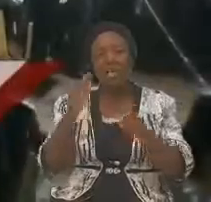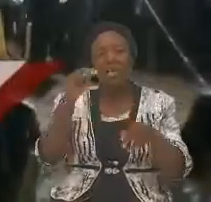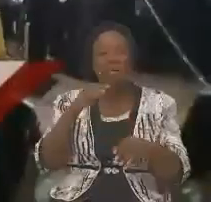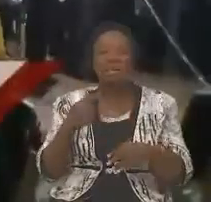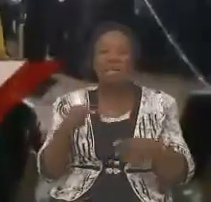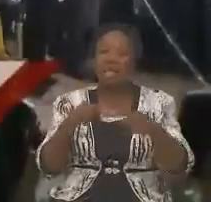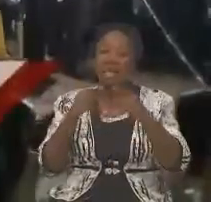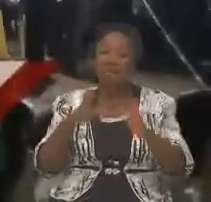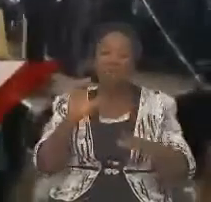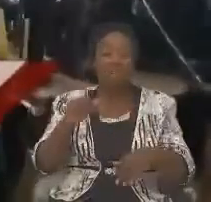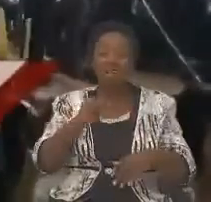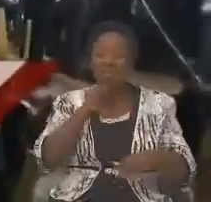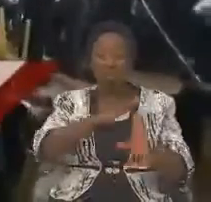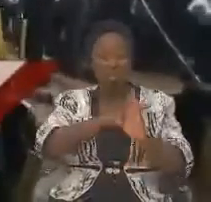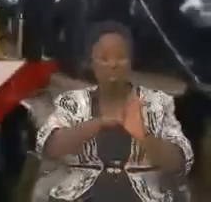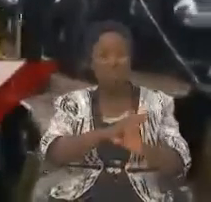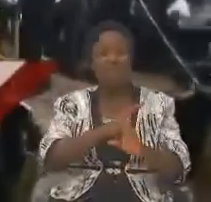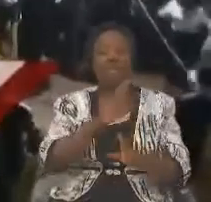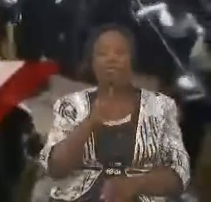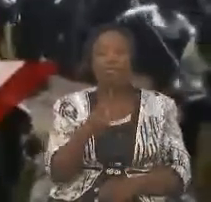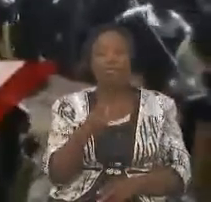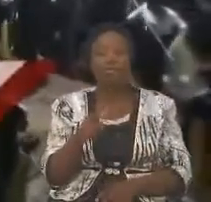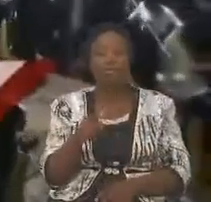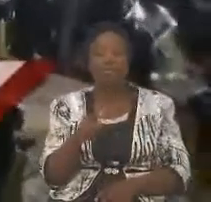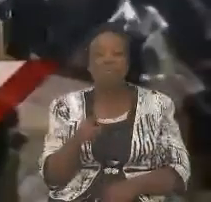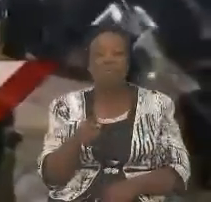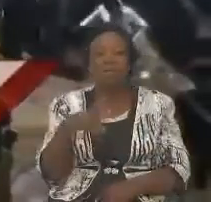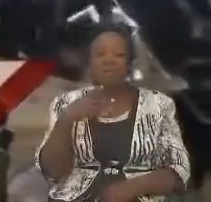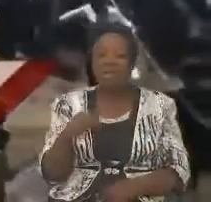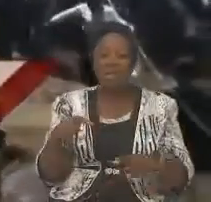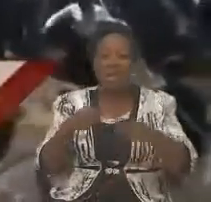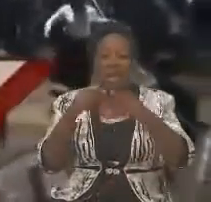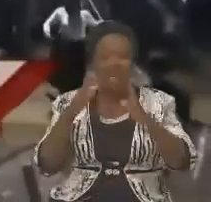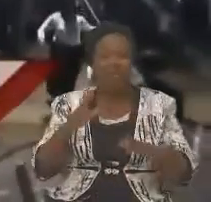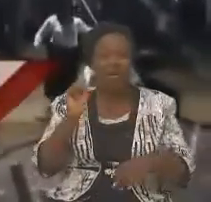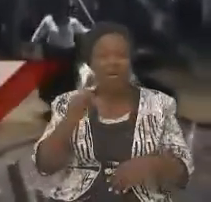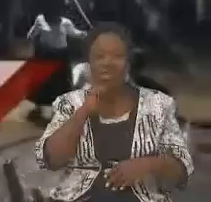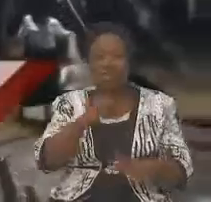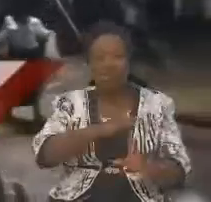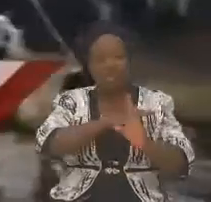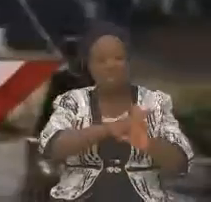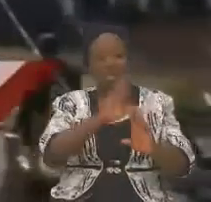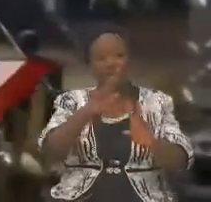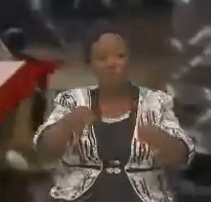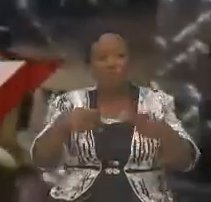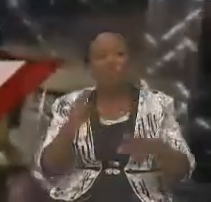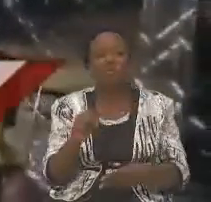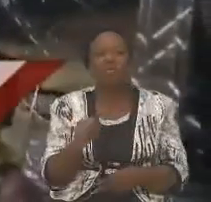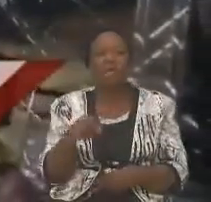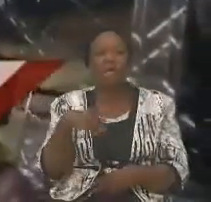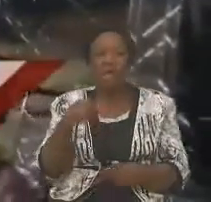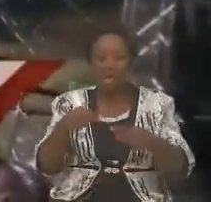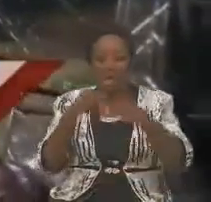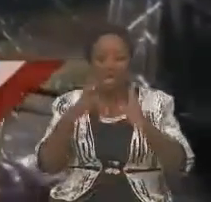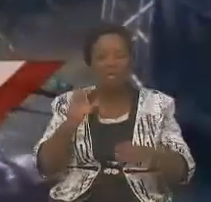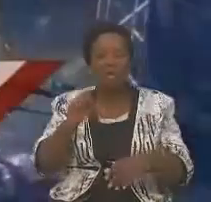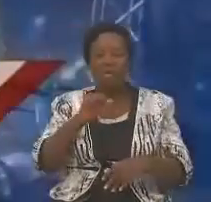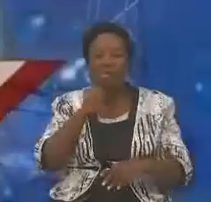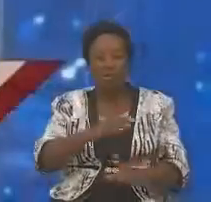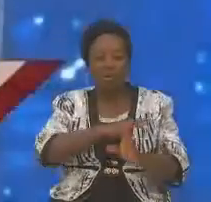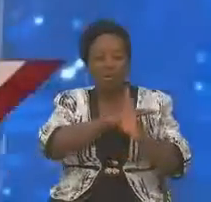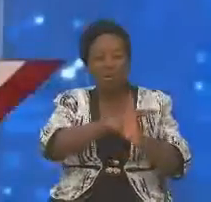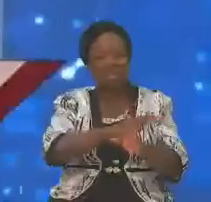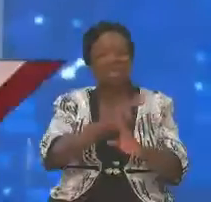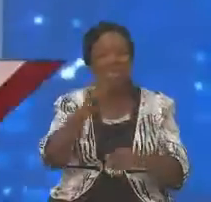the presence. The enemy cannot hinder your salvation. The enemy cannot hinder your